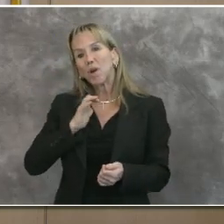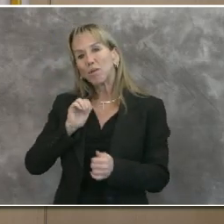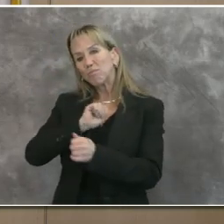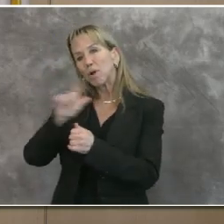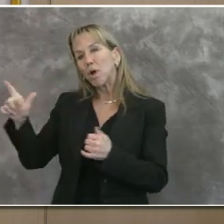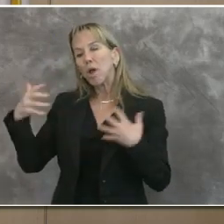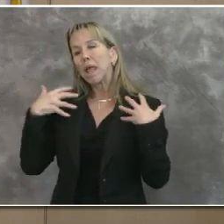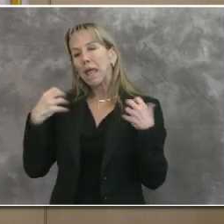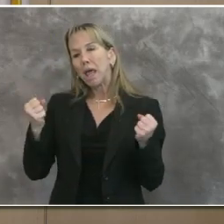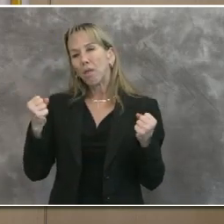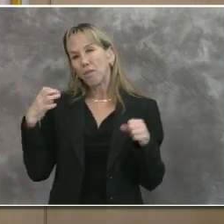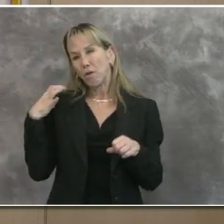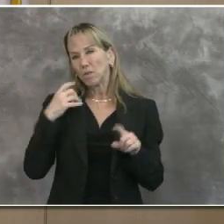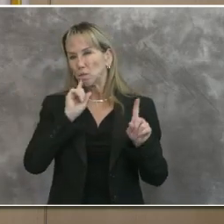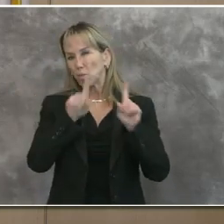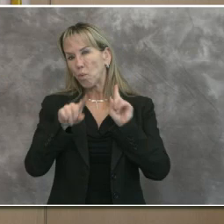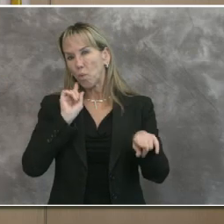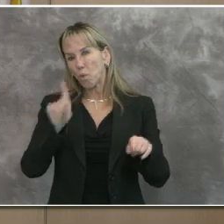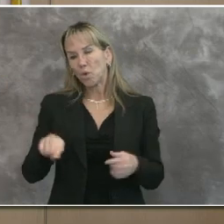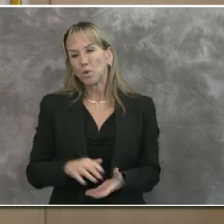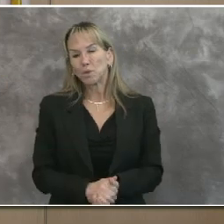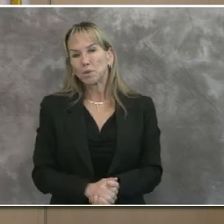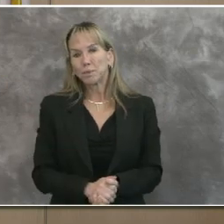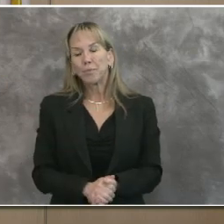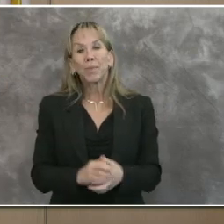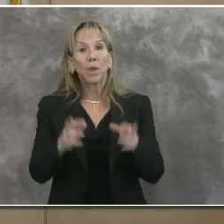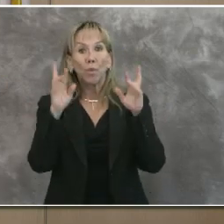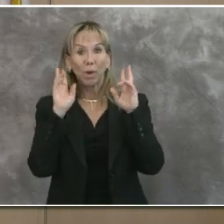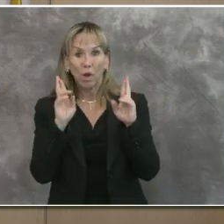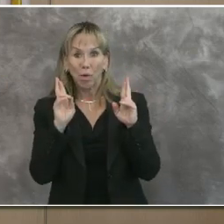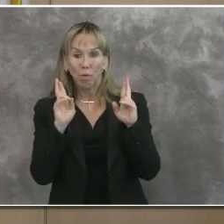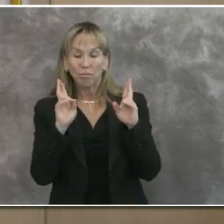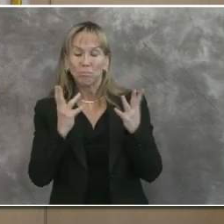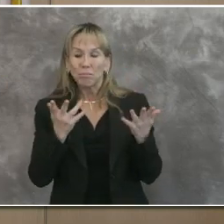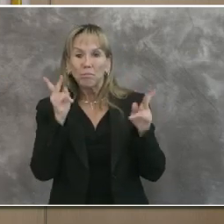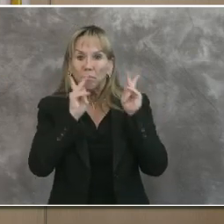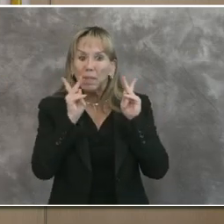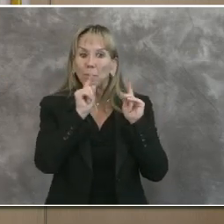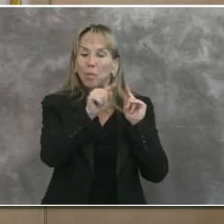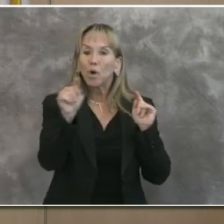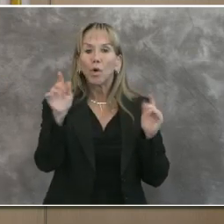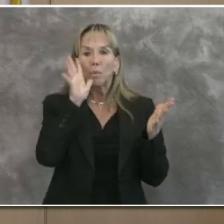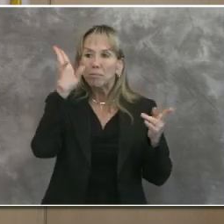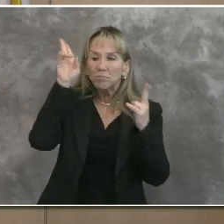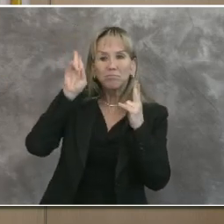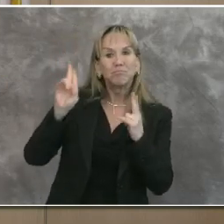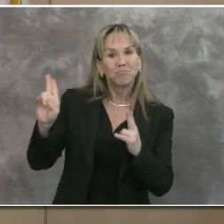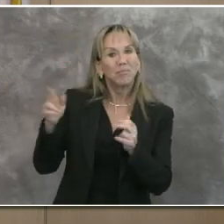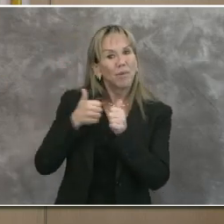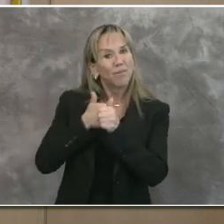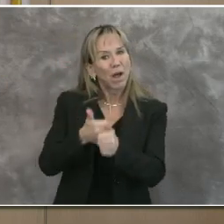officers' orders. We hope that people will, on an honor system,